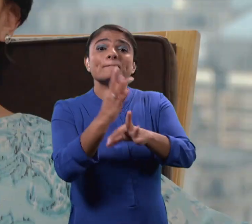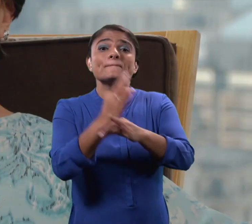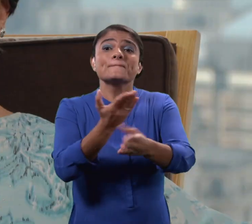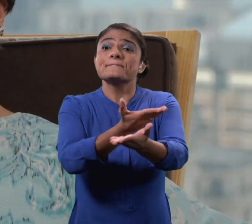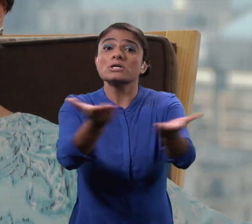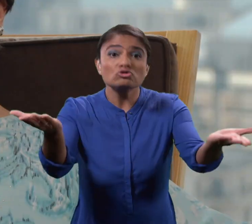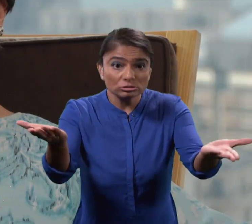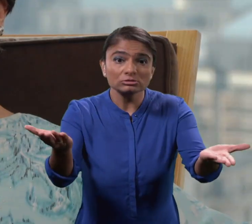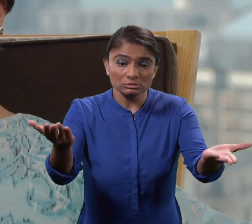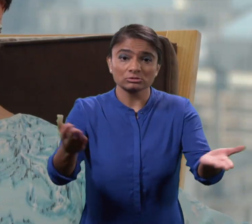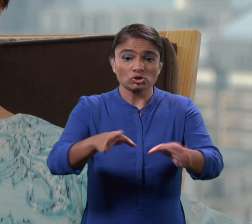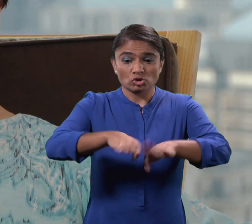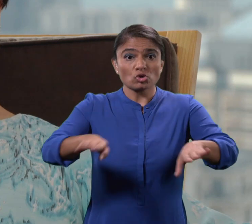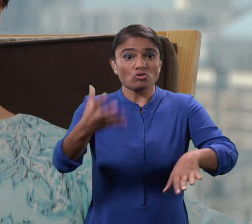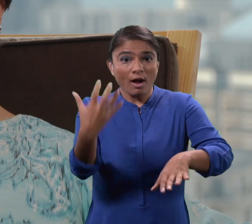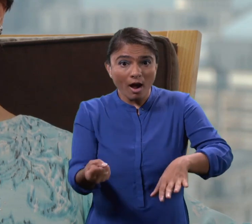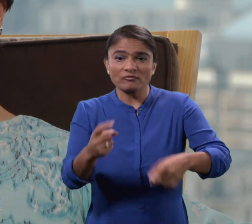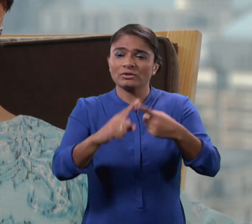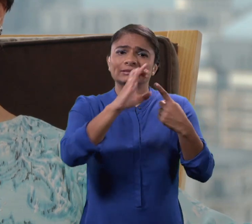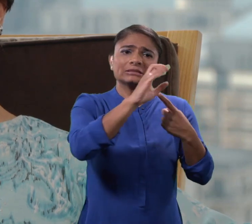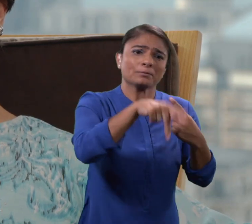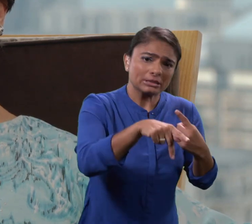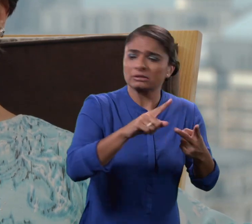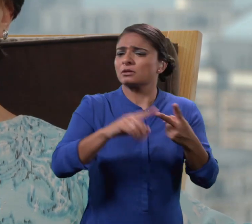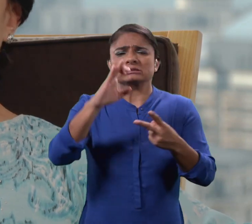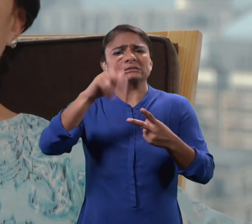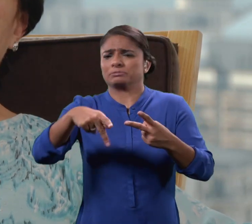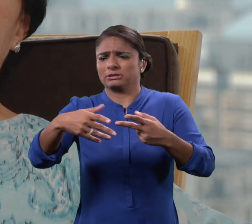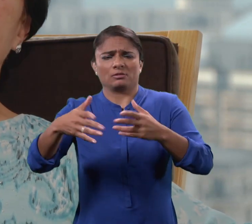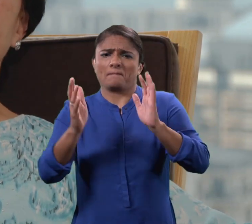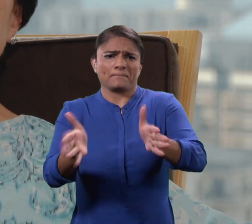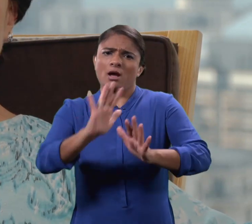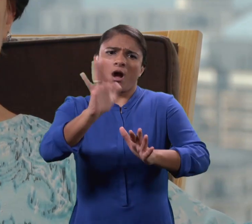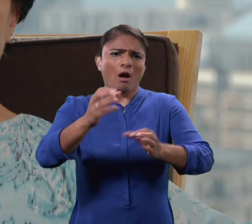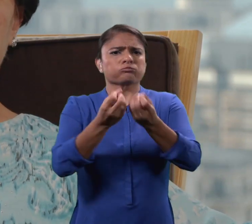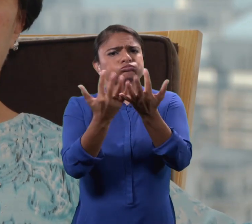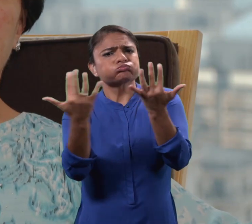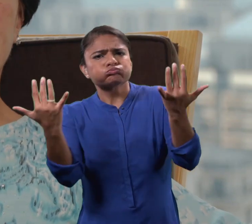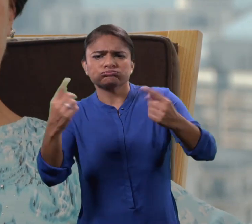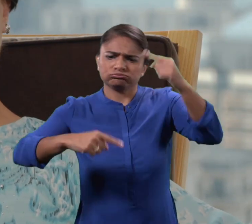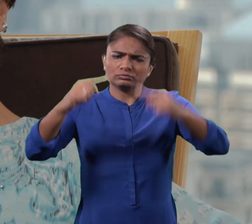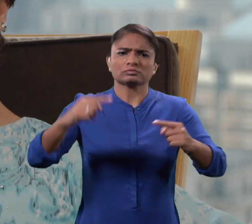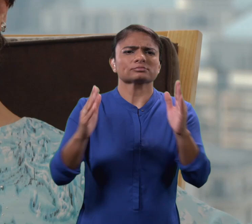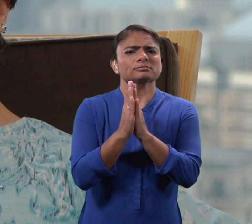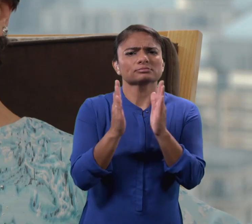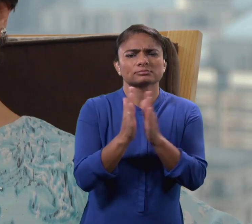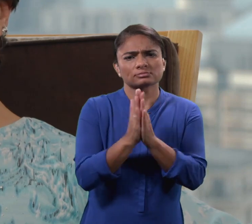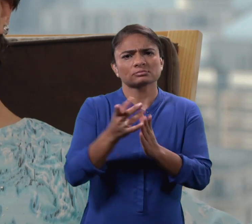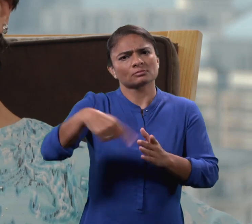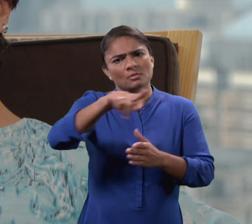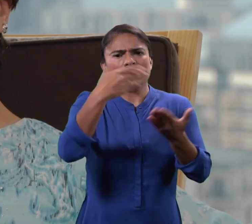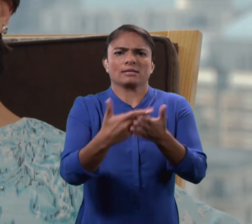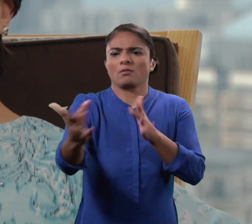definitely. For parents out there who do have children with cerebral palsy, or it's not only limited to cerebral palsy, but any type of